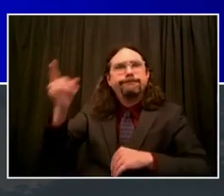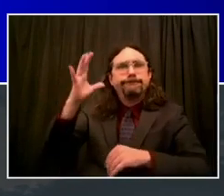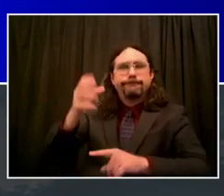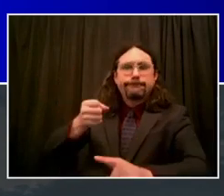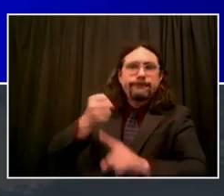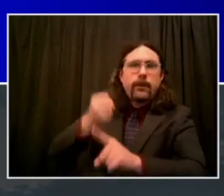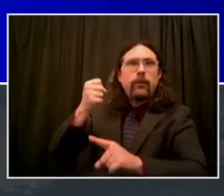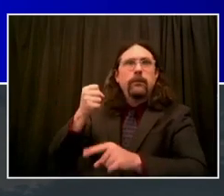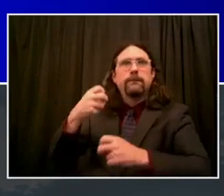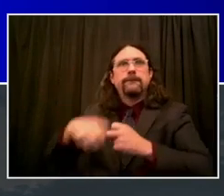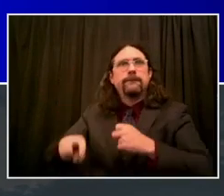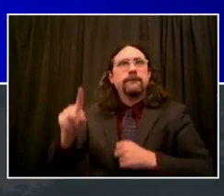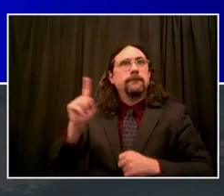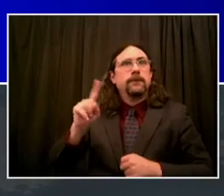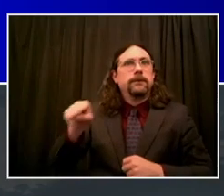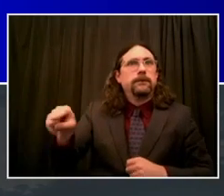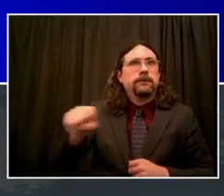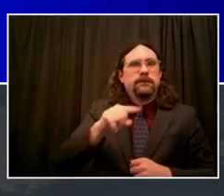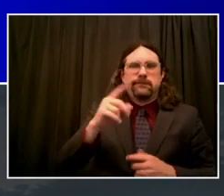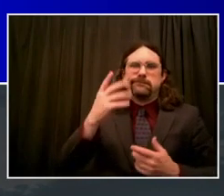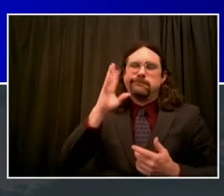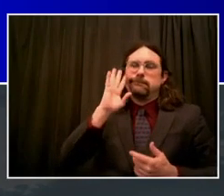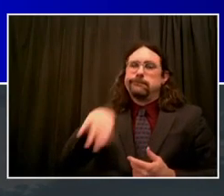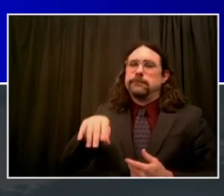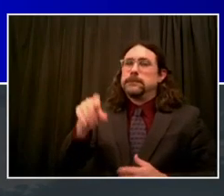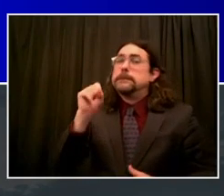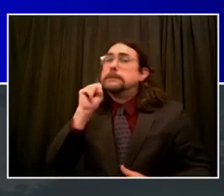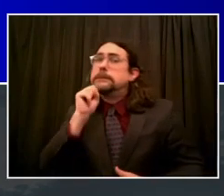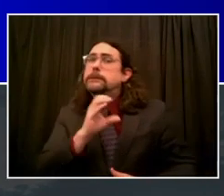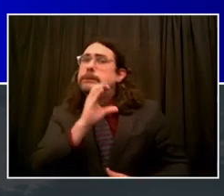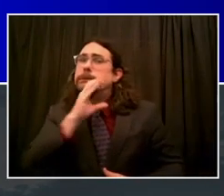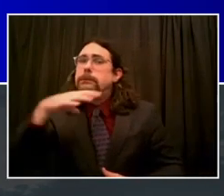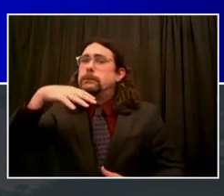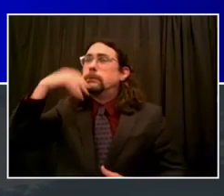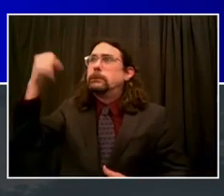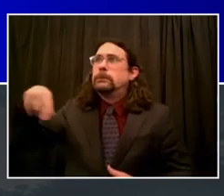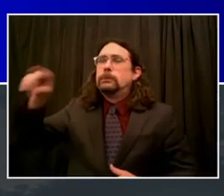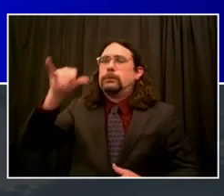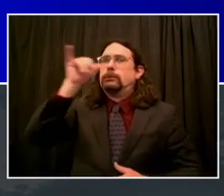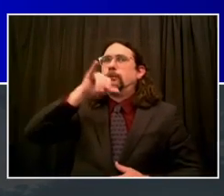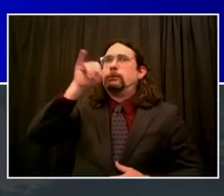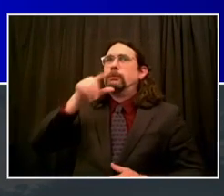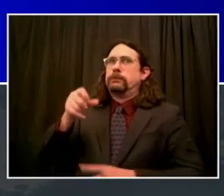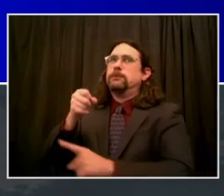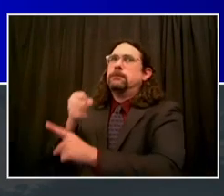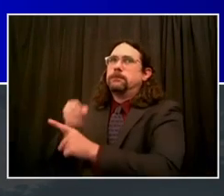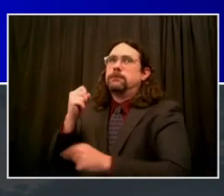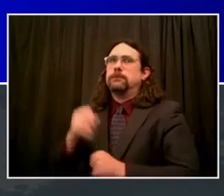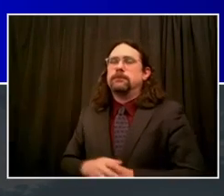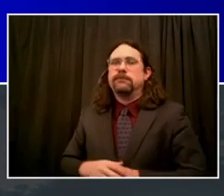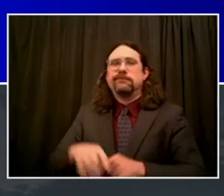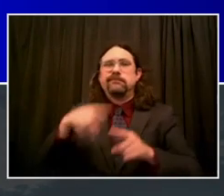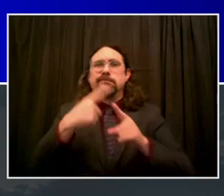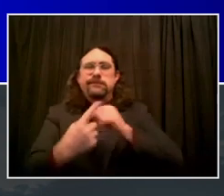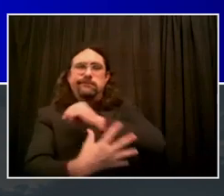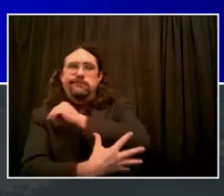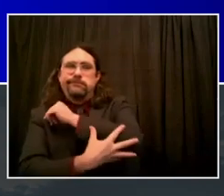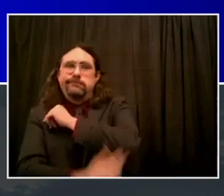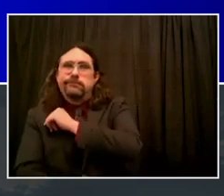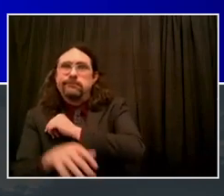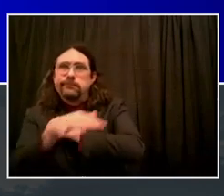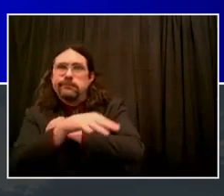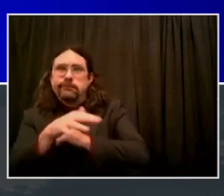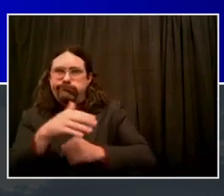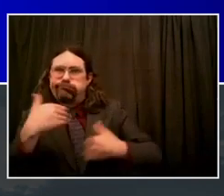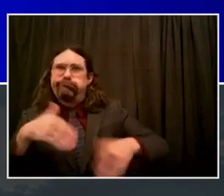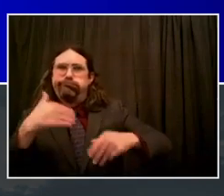most vulnerable in this crisis, and we know that folks who are lower income and have had less access to health care, because tragically health